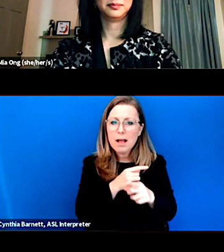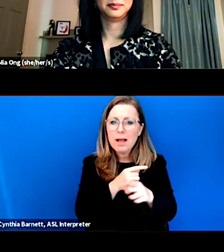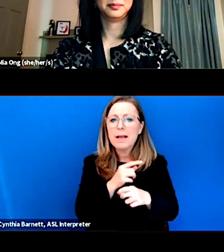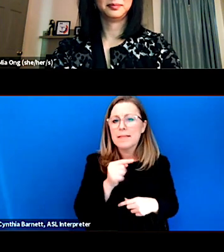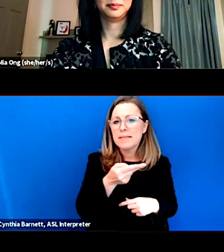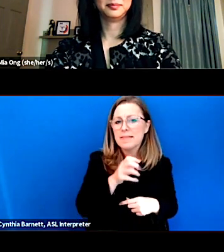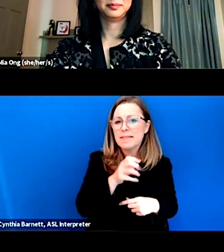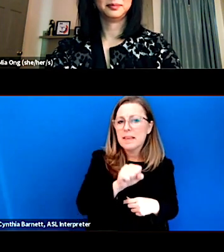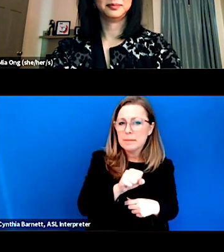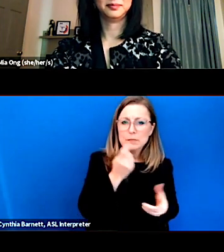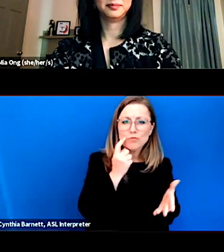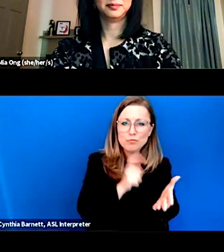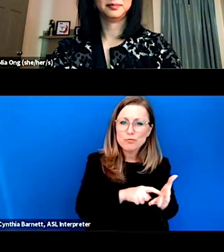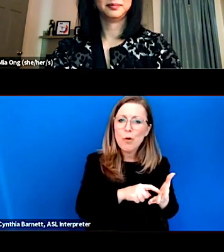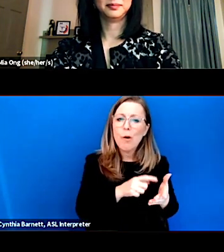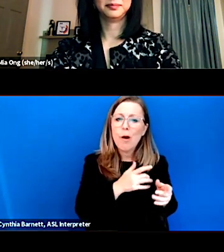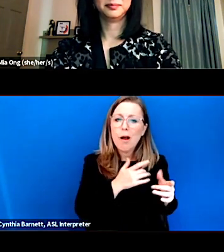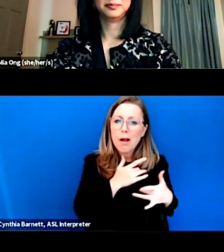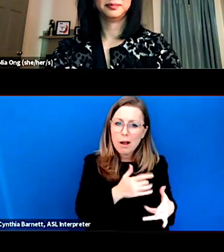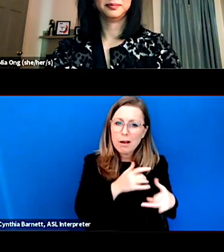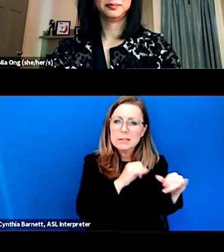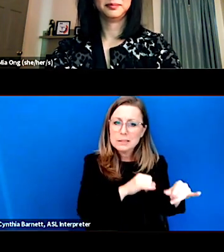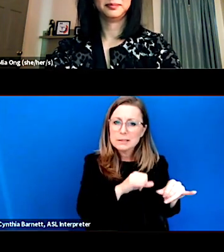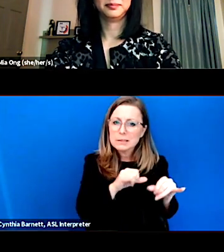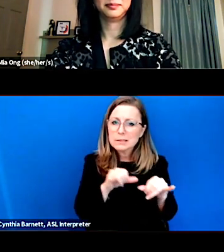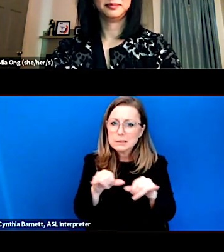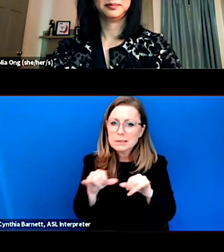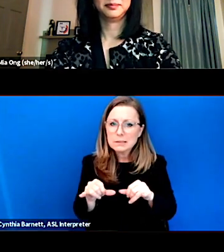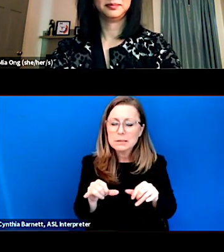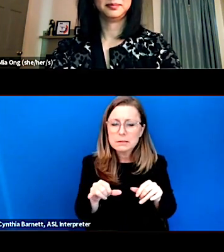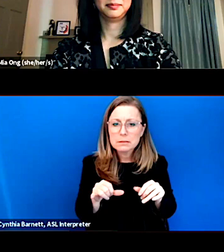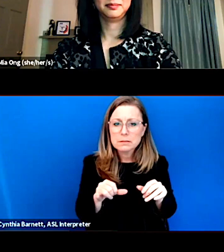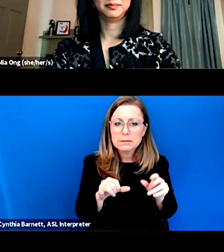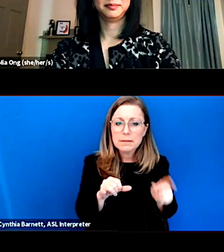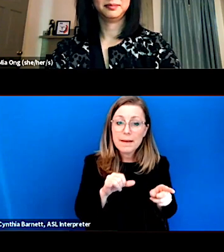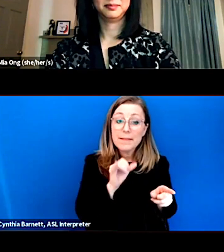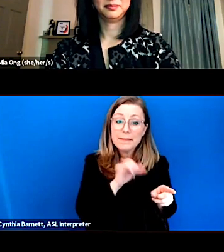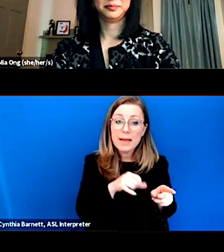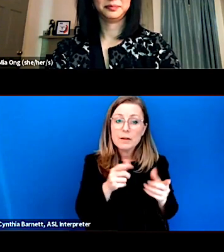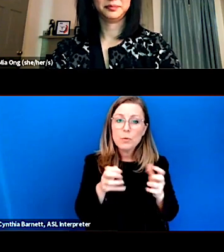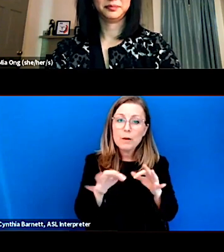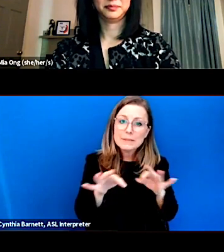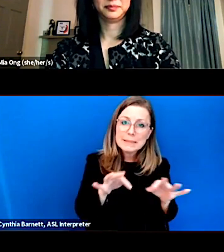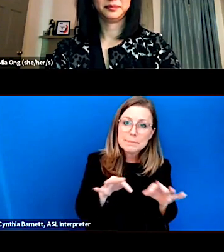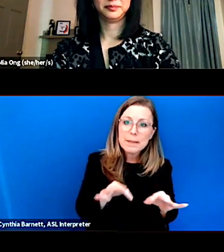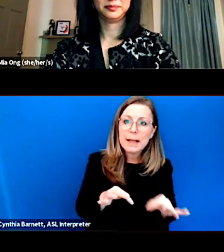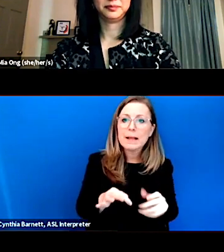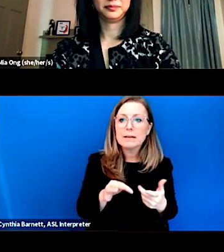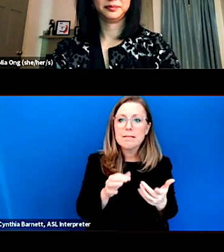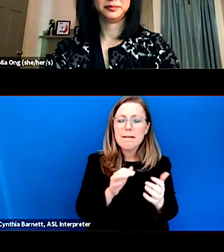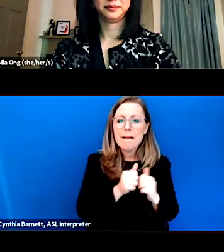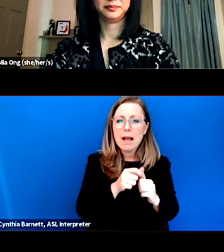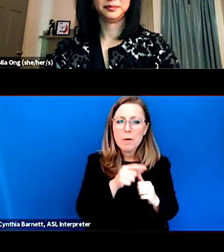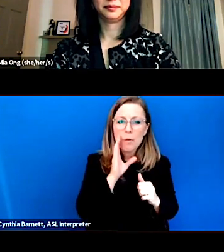to explain them in a way that makes sense for a big group of people, but that